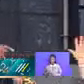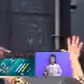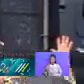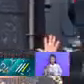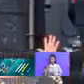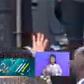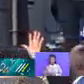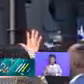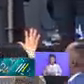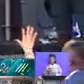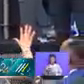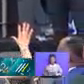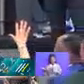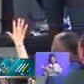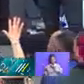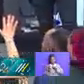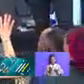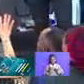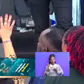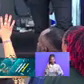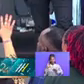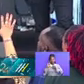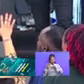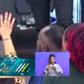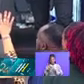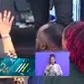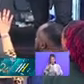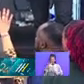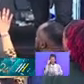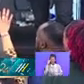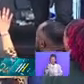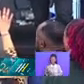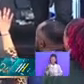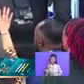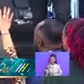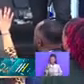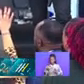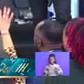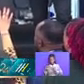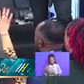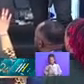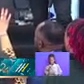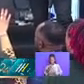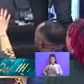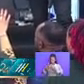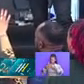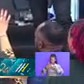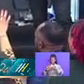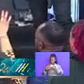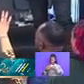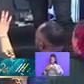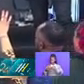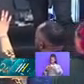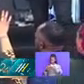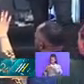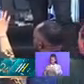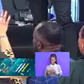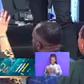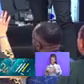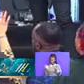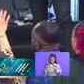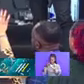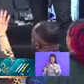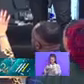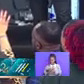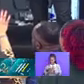Lord says I'm bringing you to be somebody that is going to be behind the scene and you're going to be